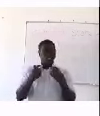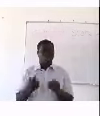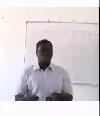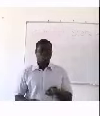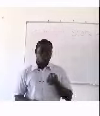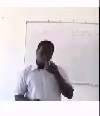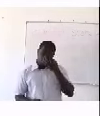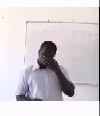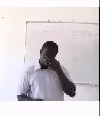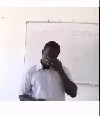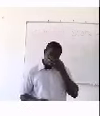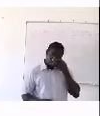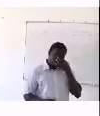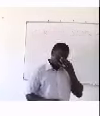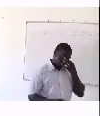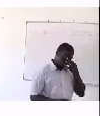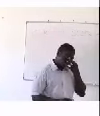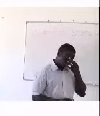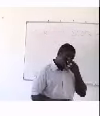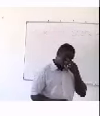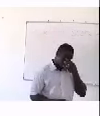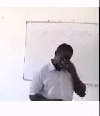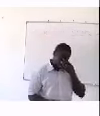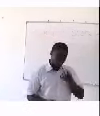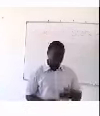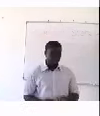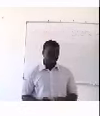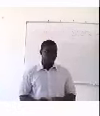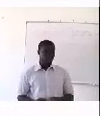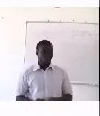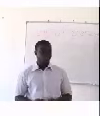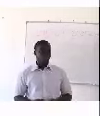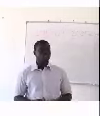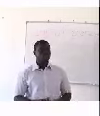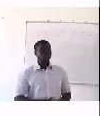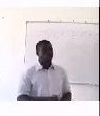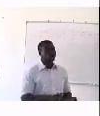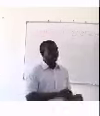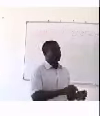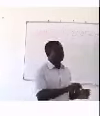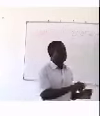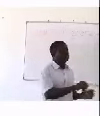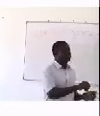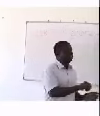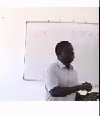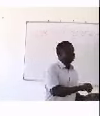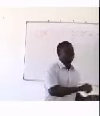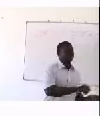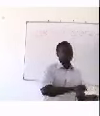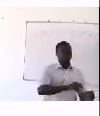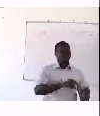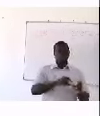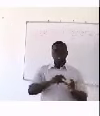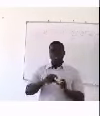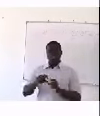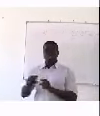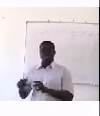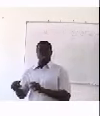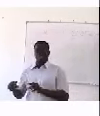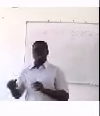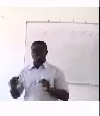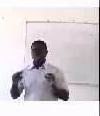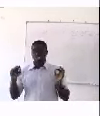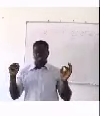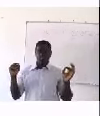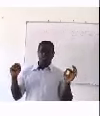and they tell us what types of what effect that you are, what is happening to you. So now, for that of the endocrine, the target